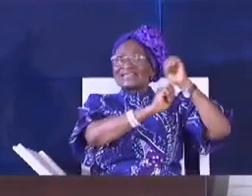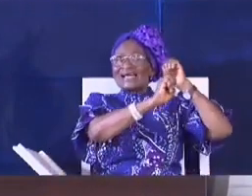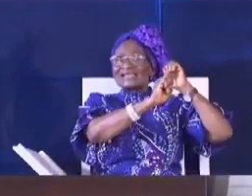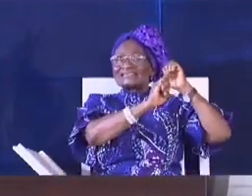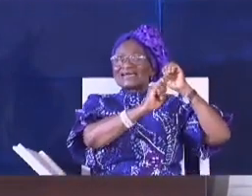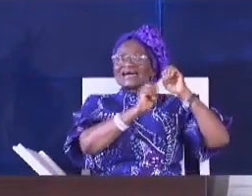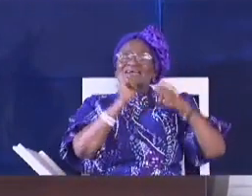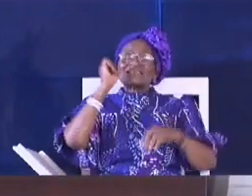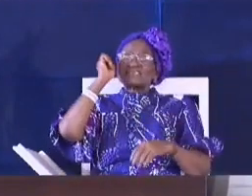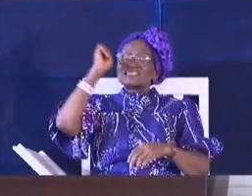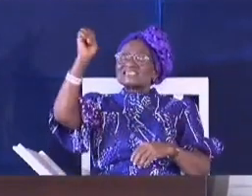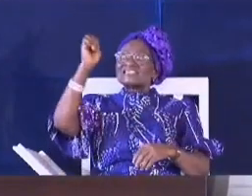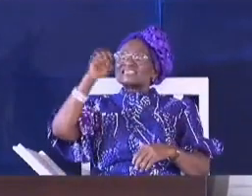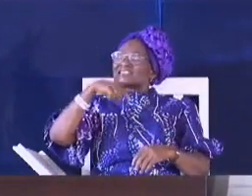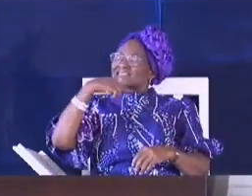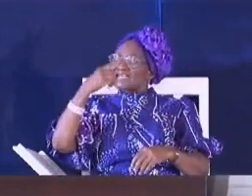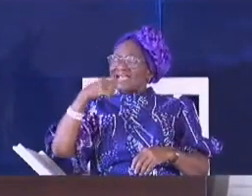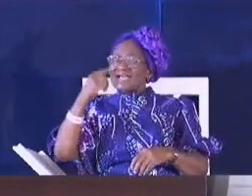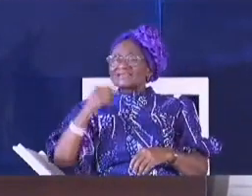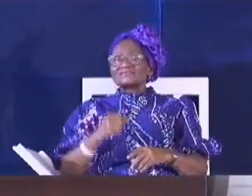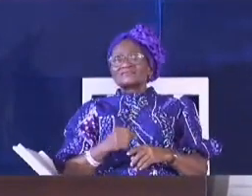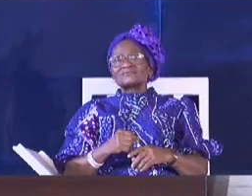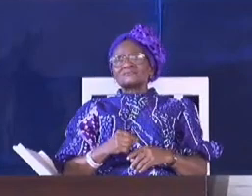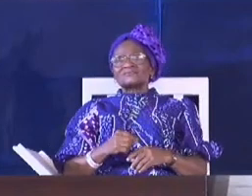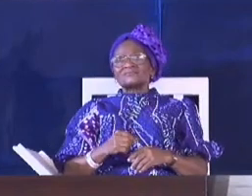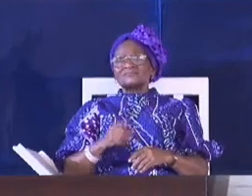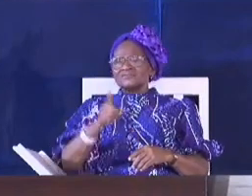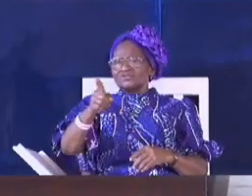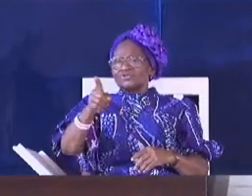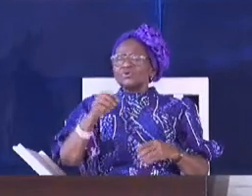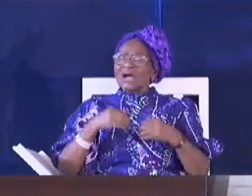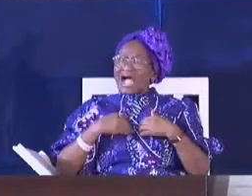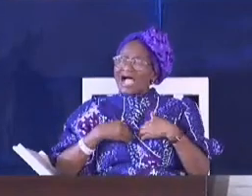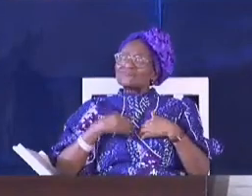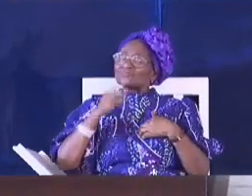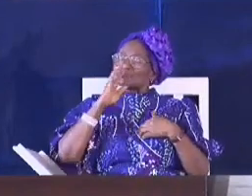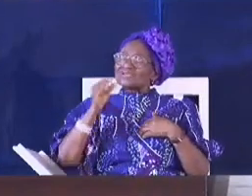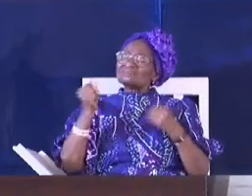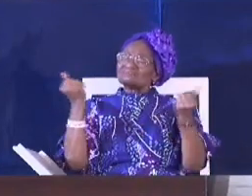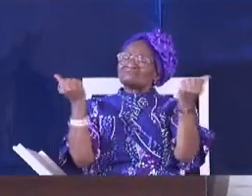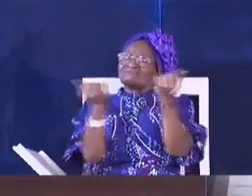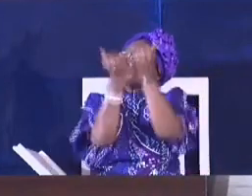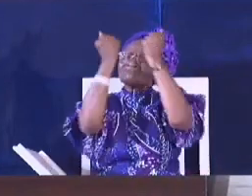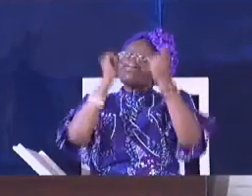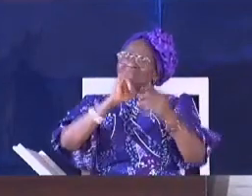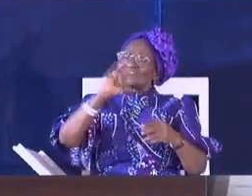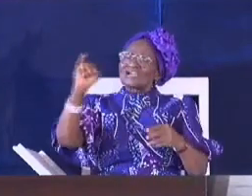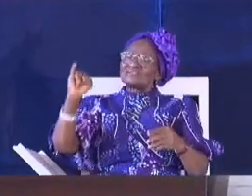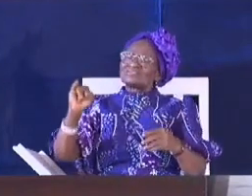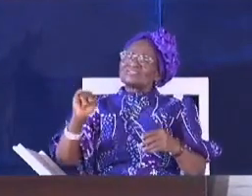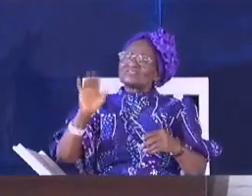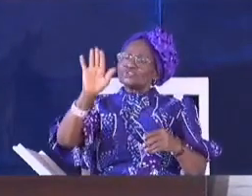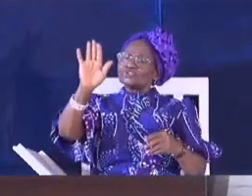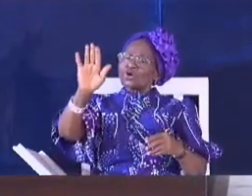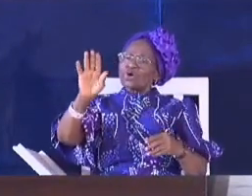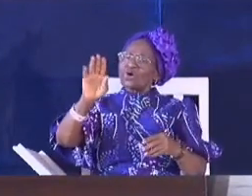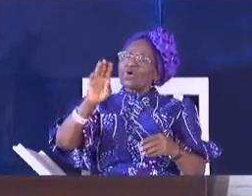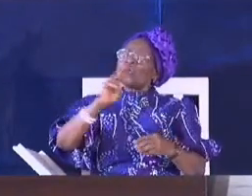he said, you have been fighting your war alone.